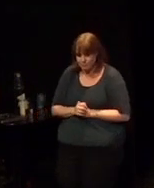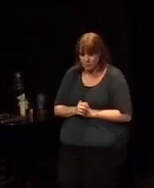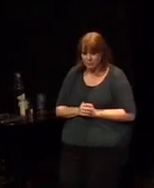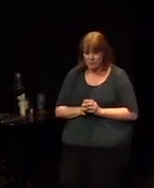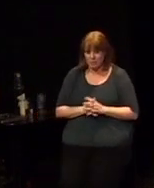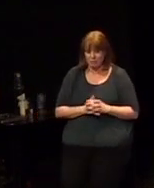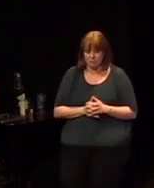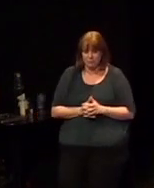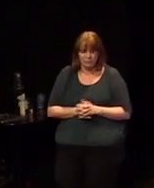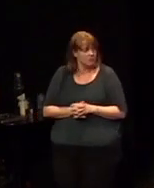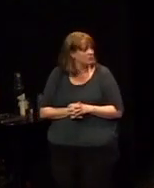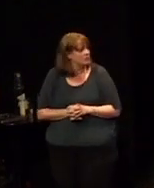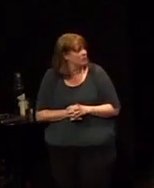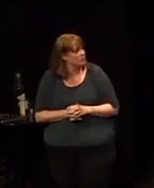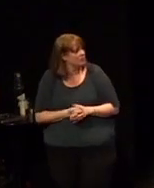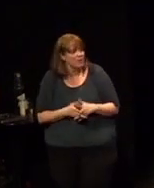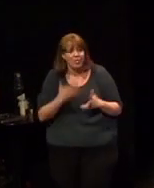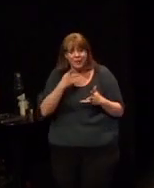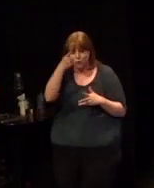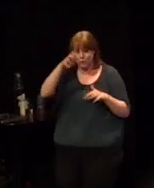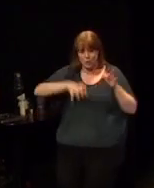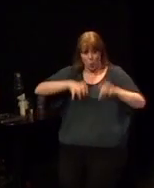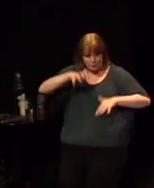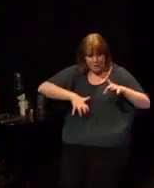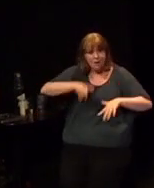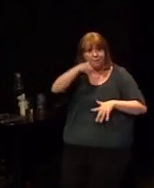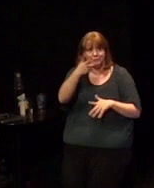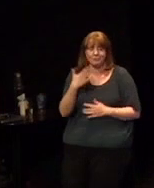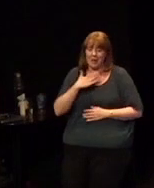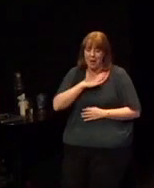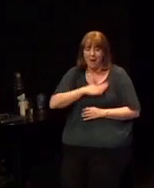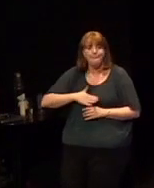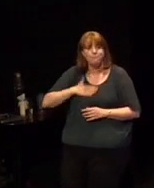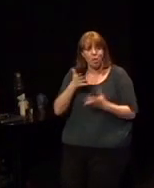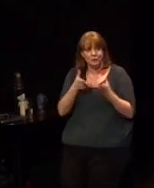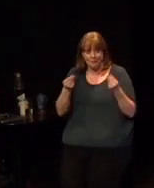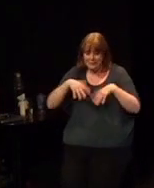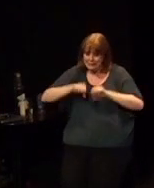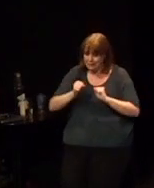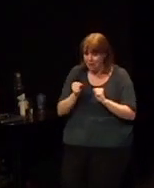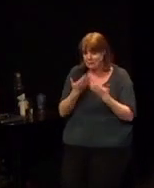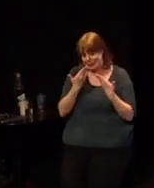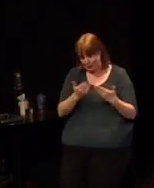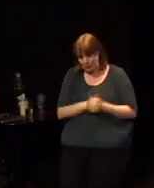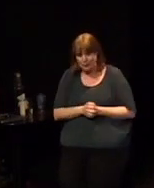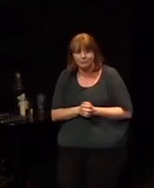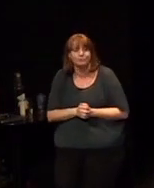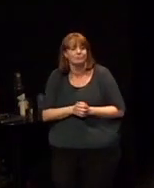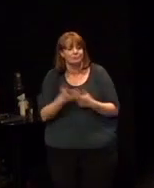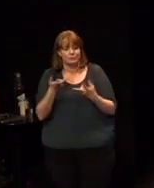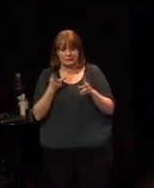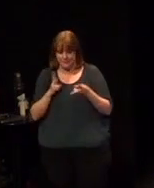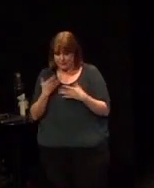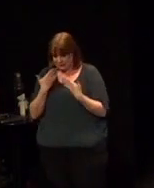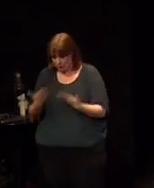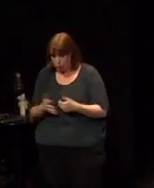Yeah, thank you. Particularly to our electronic note takers. My apologies for missing you off my list at the start. Our wonderful